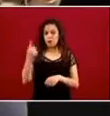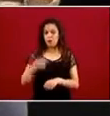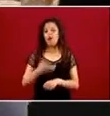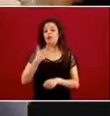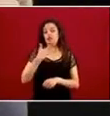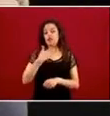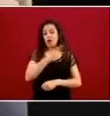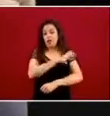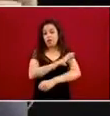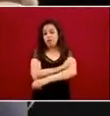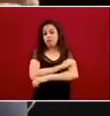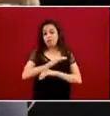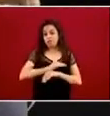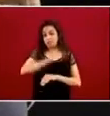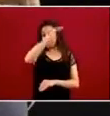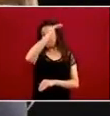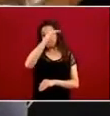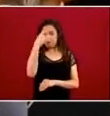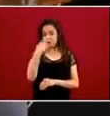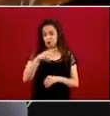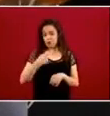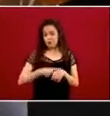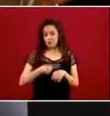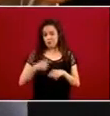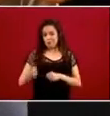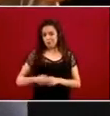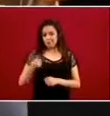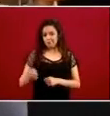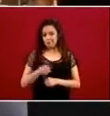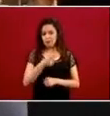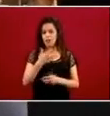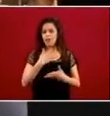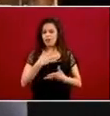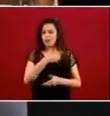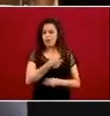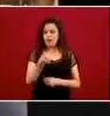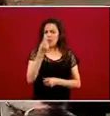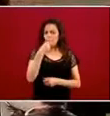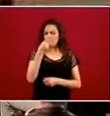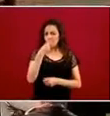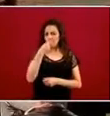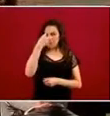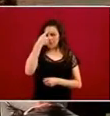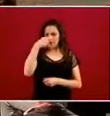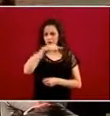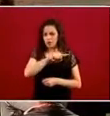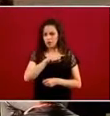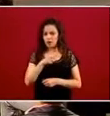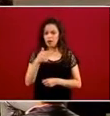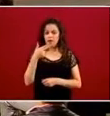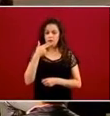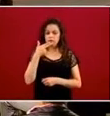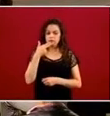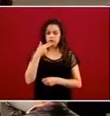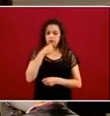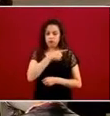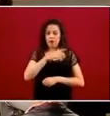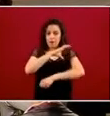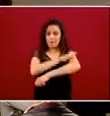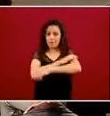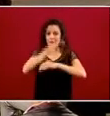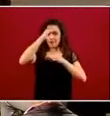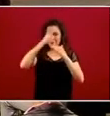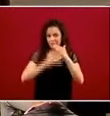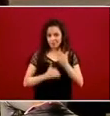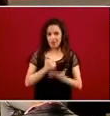the comorbidity factor is hypertension. There are some studies that say